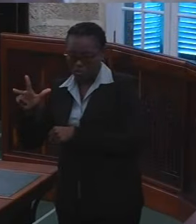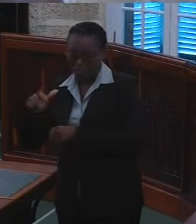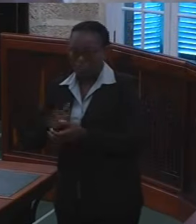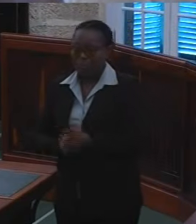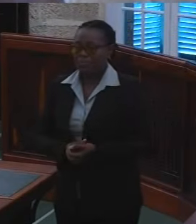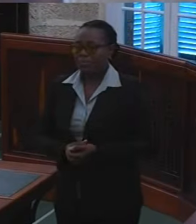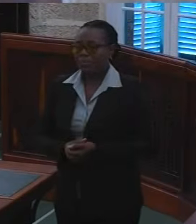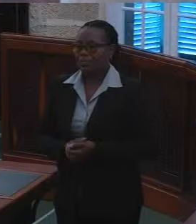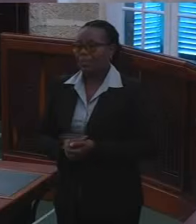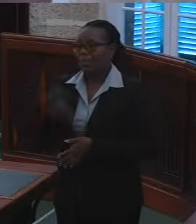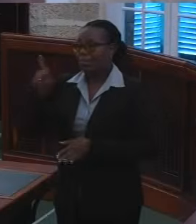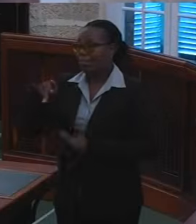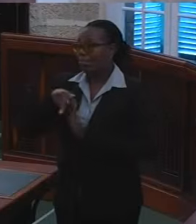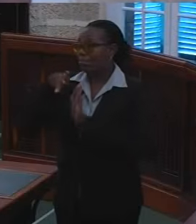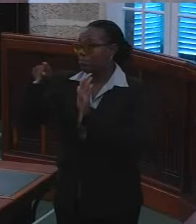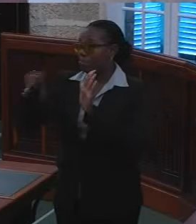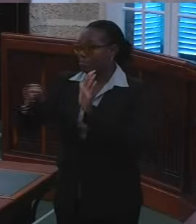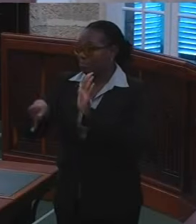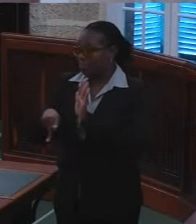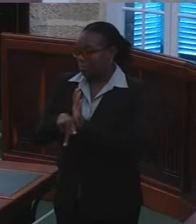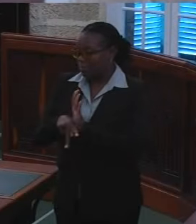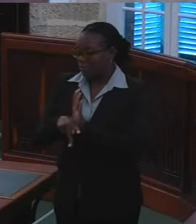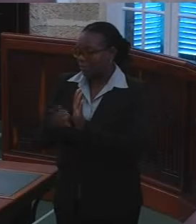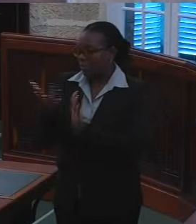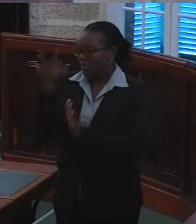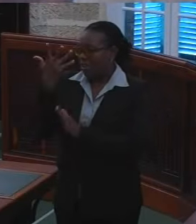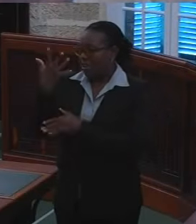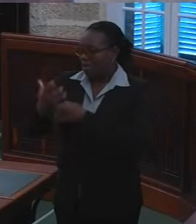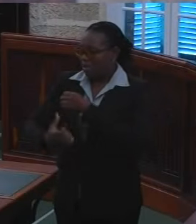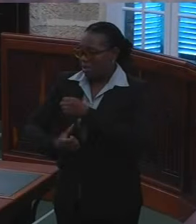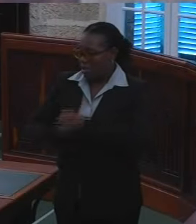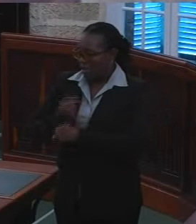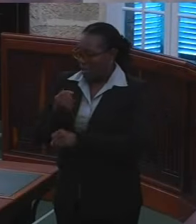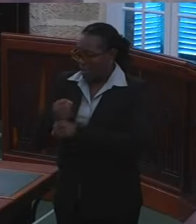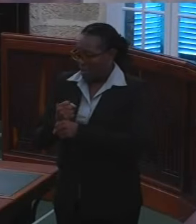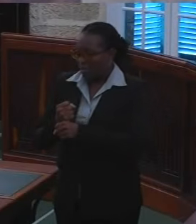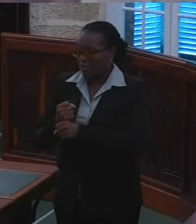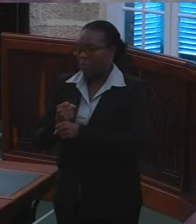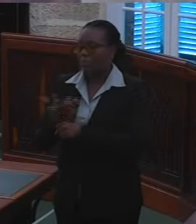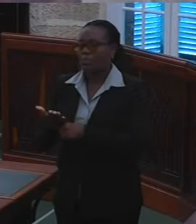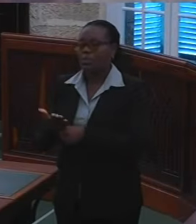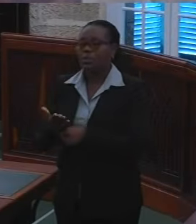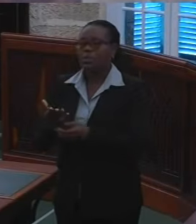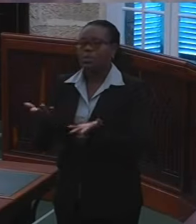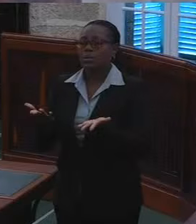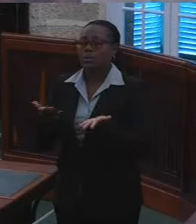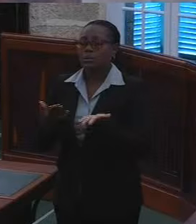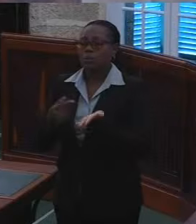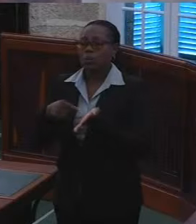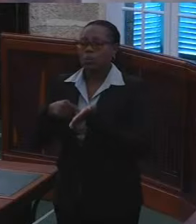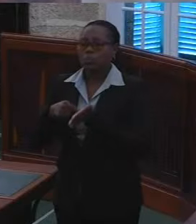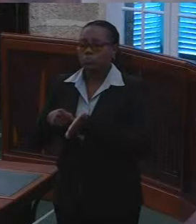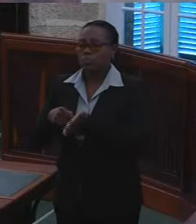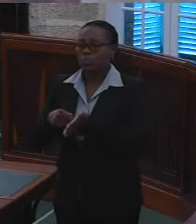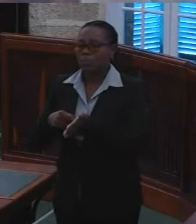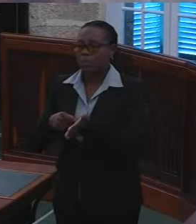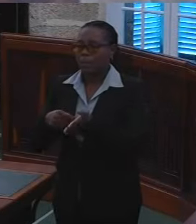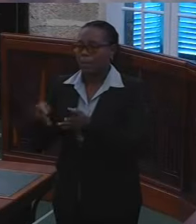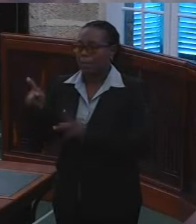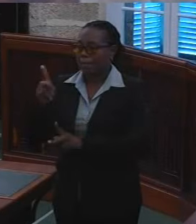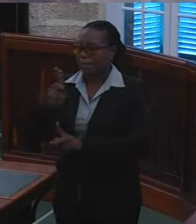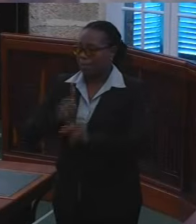policy that over 5 years would ensure that the lives of persons